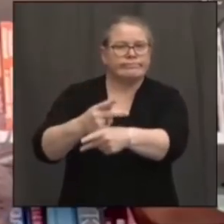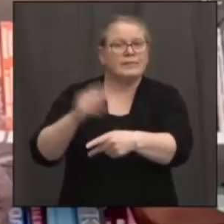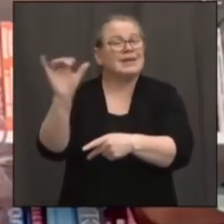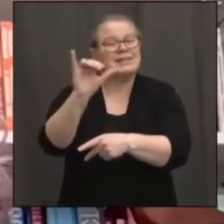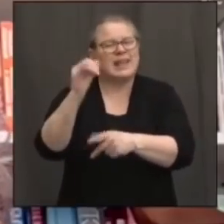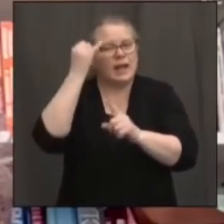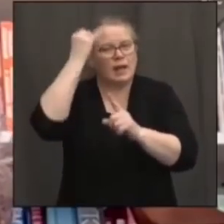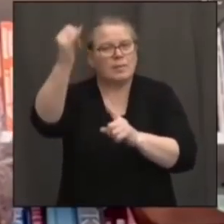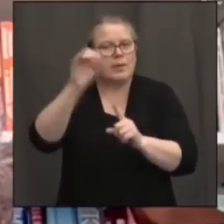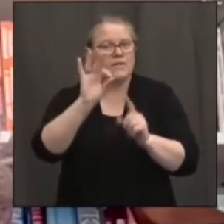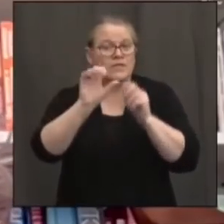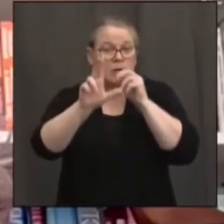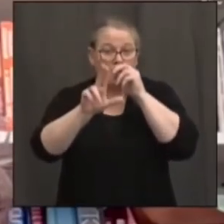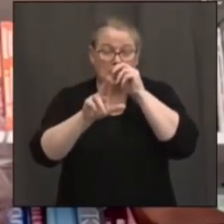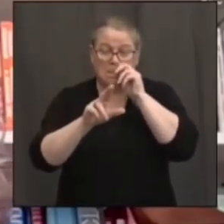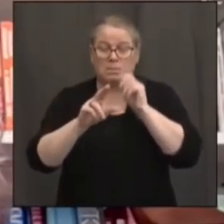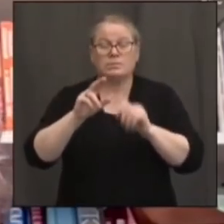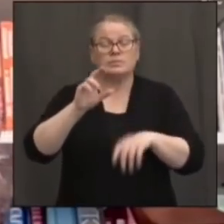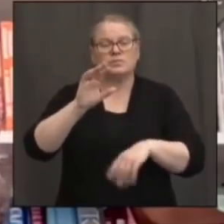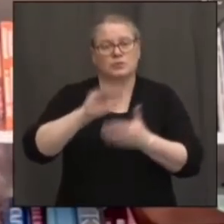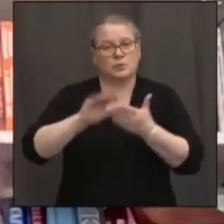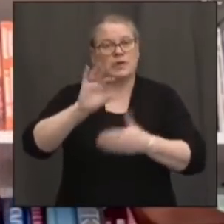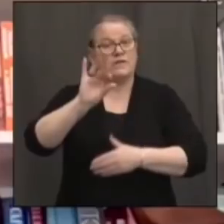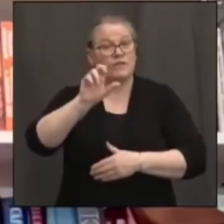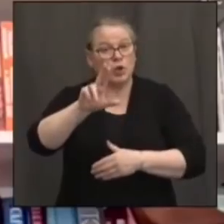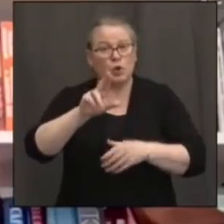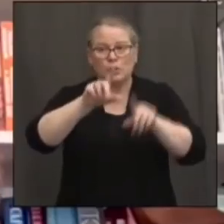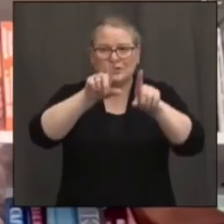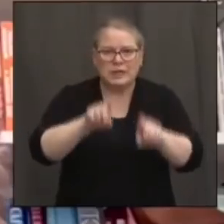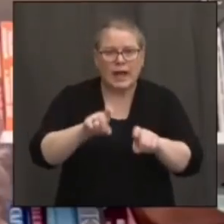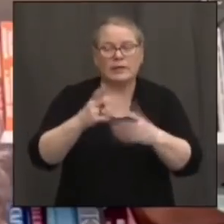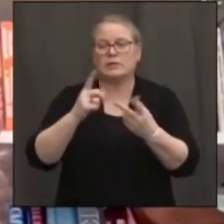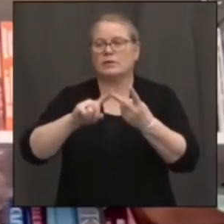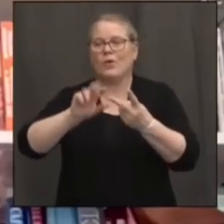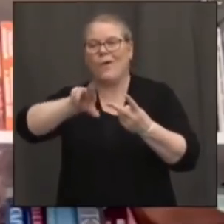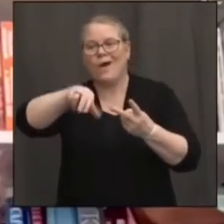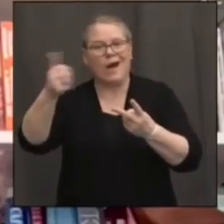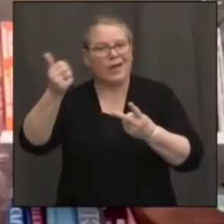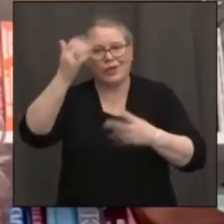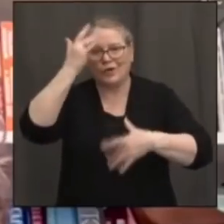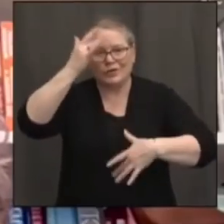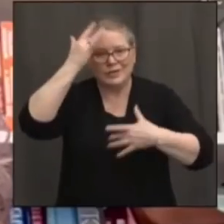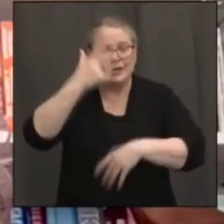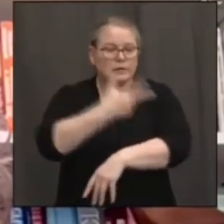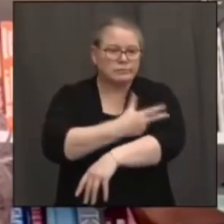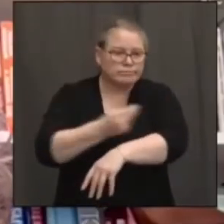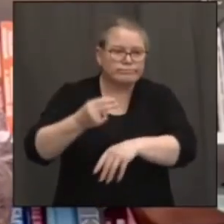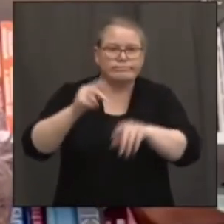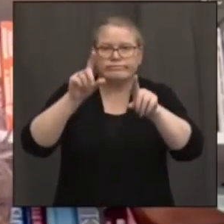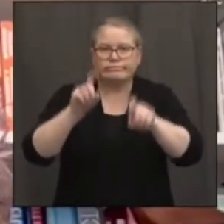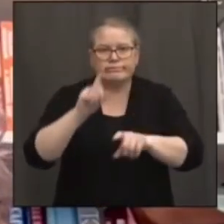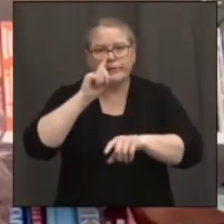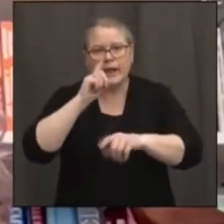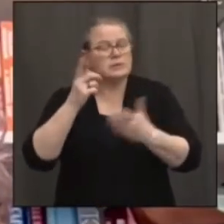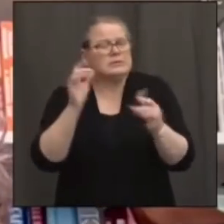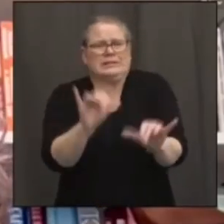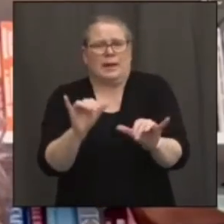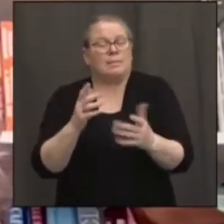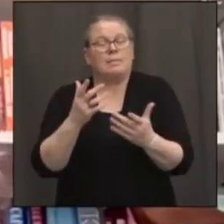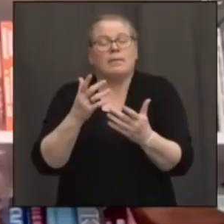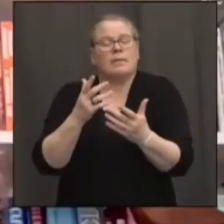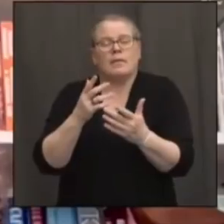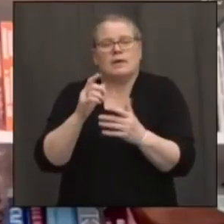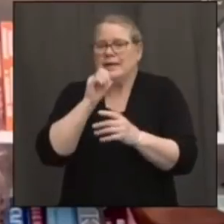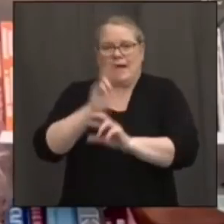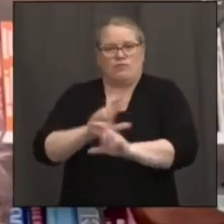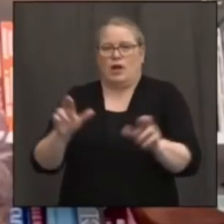influenza or any other kind of infectious disease. We're not there yet. We obviously still have a ways